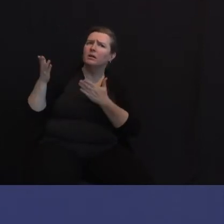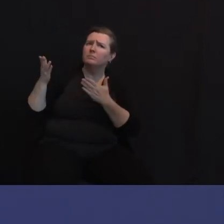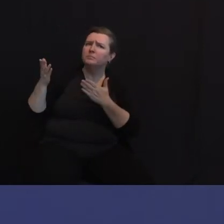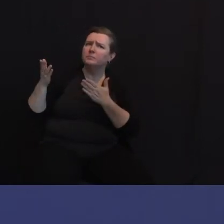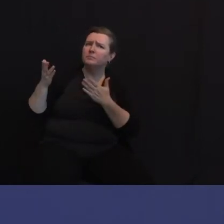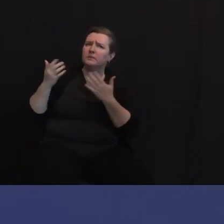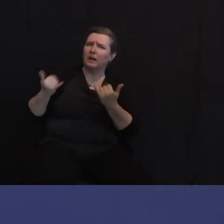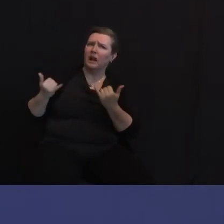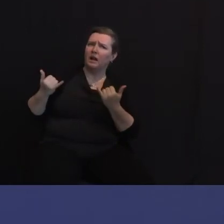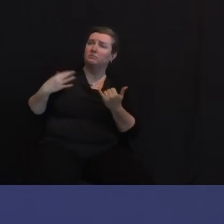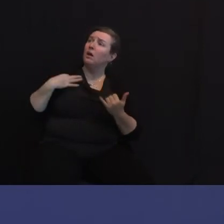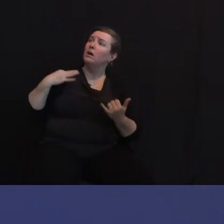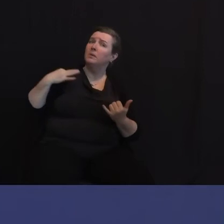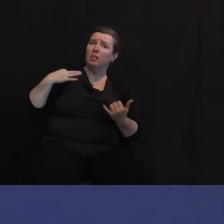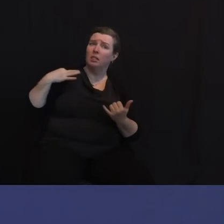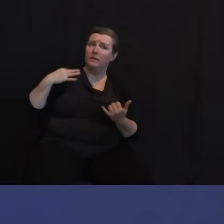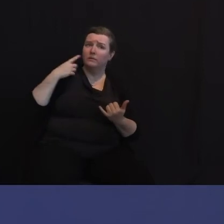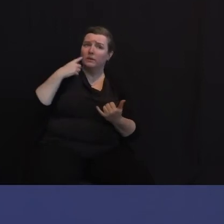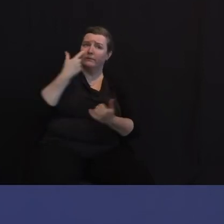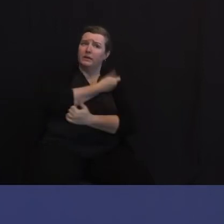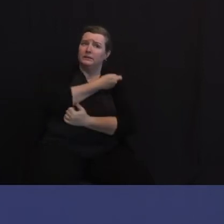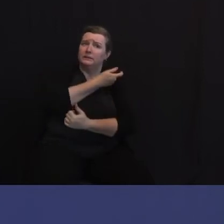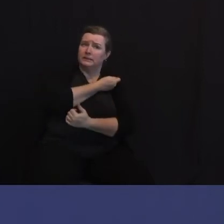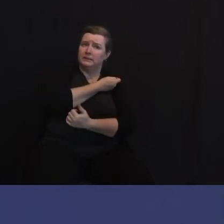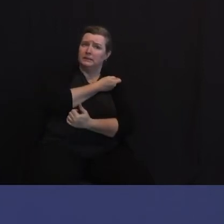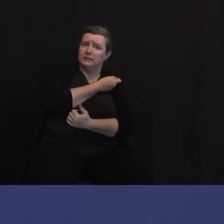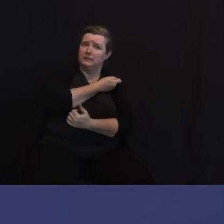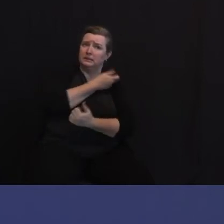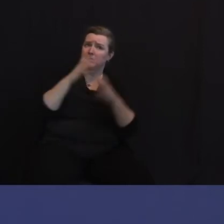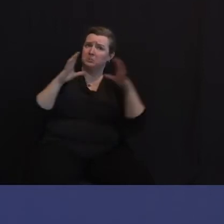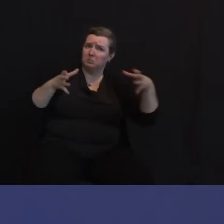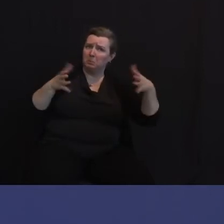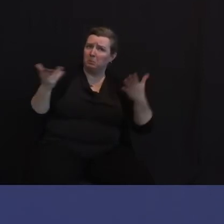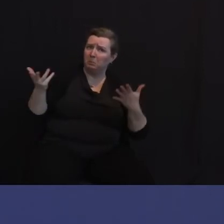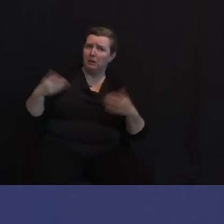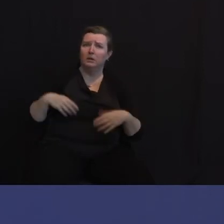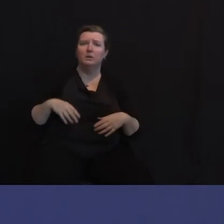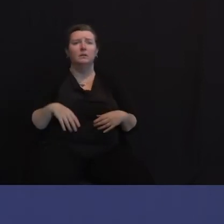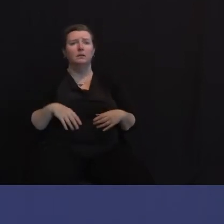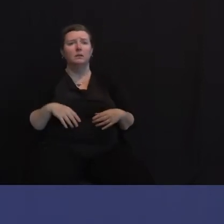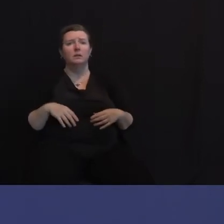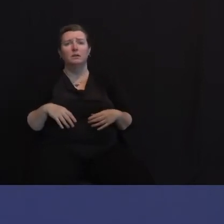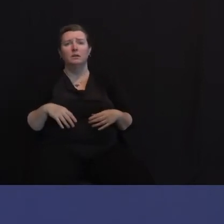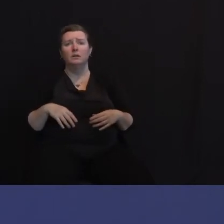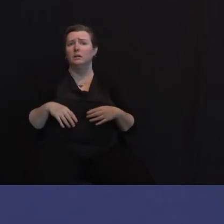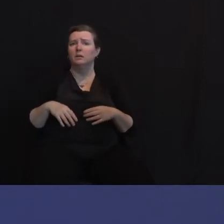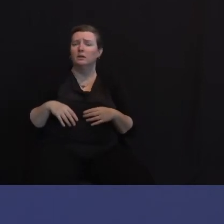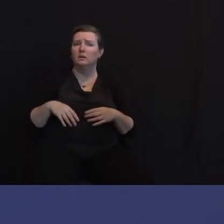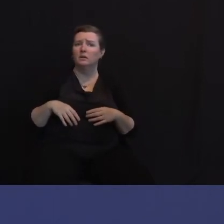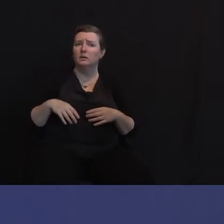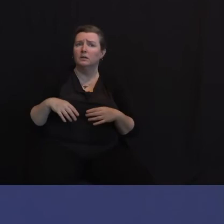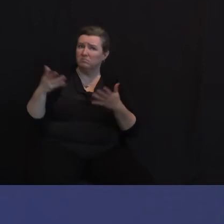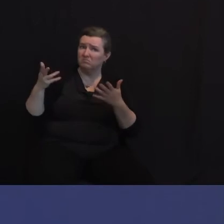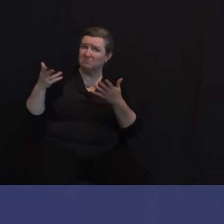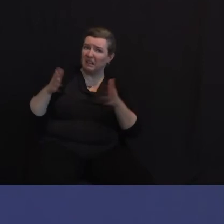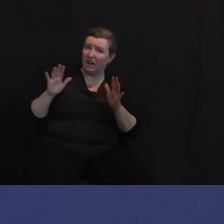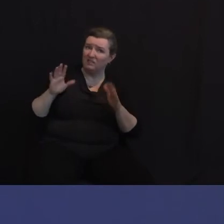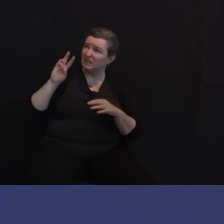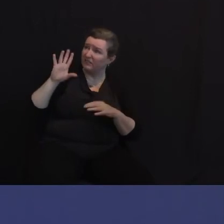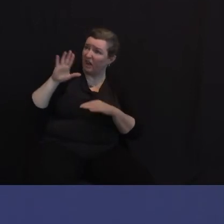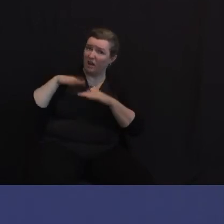announcing today in terms of just being able to get a vaccine? We're looking now at this massive expansion in the number of people who can get vaccinated, while some nursing